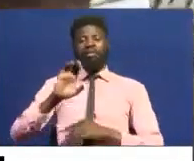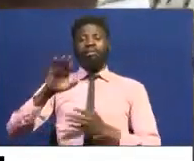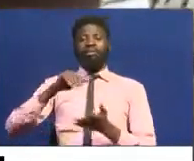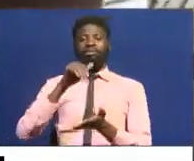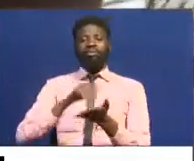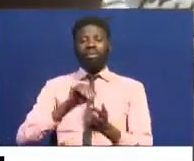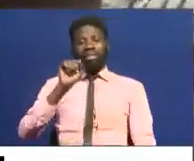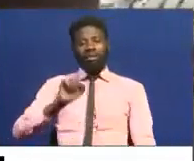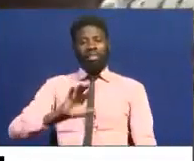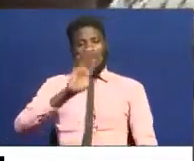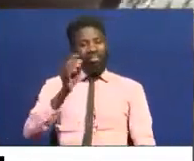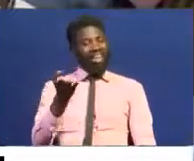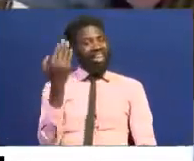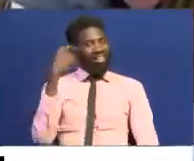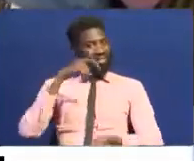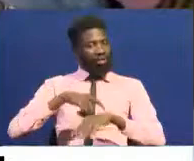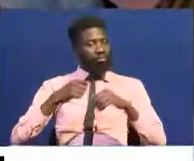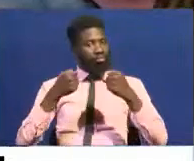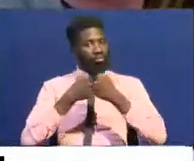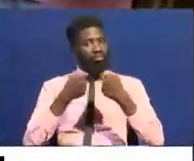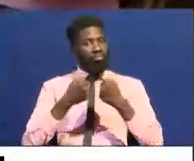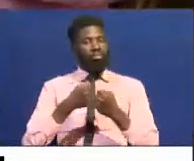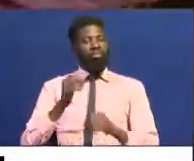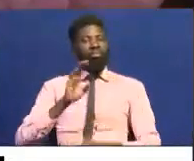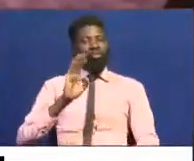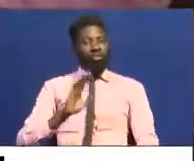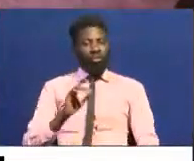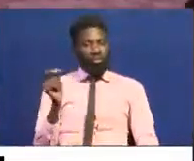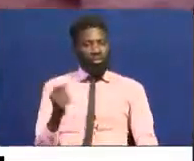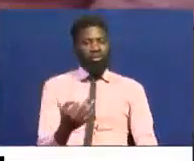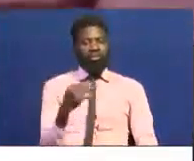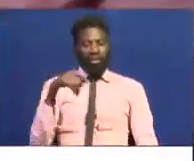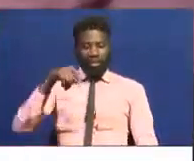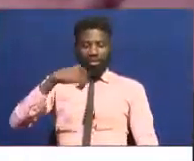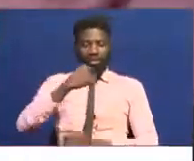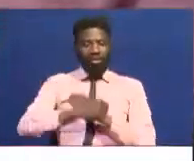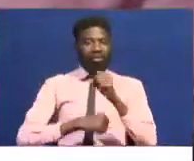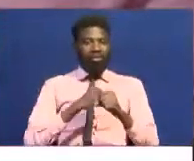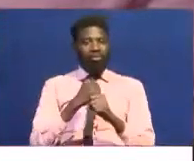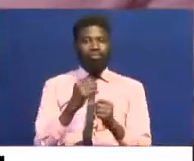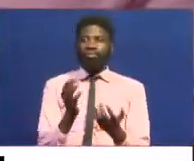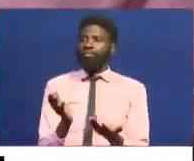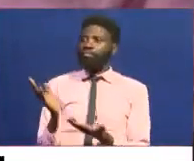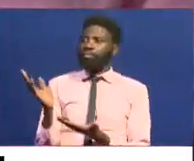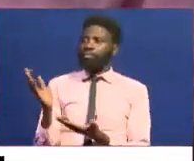the last event held in Botswana in March this year. Let's take a look.